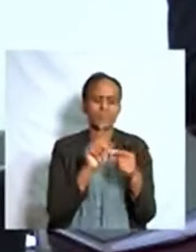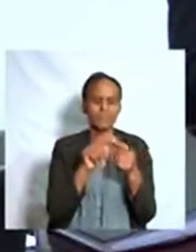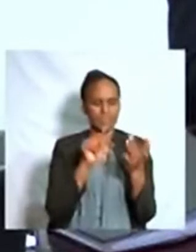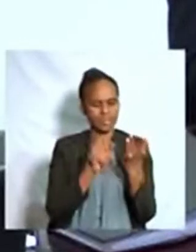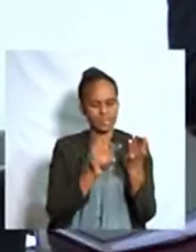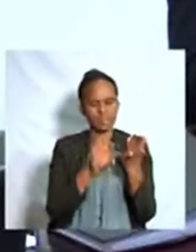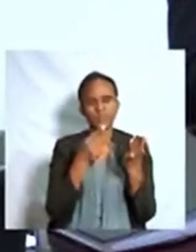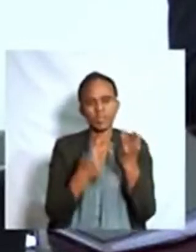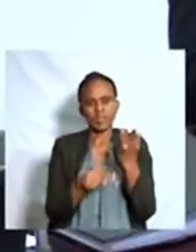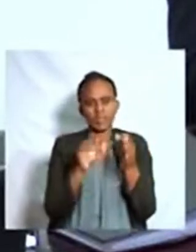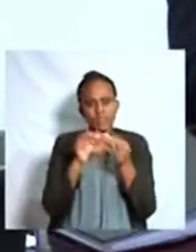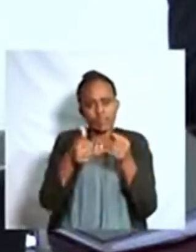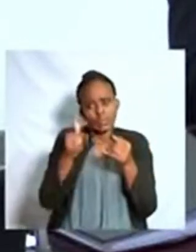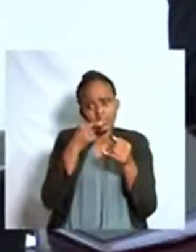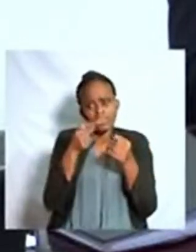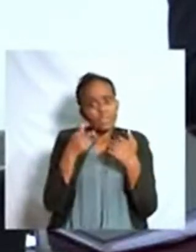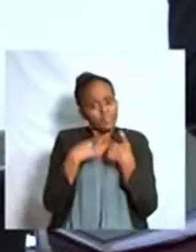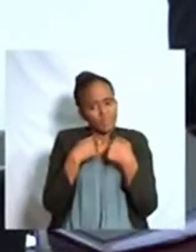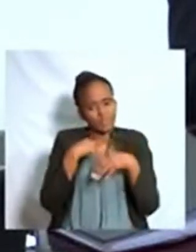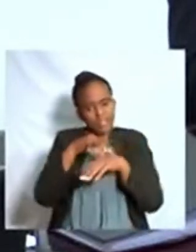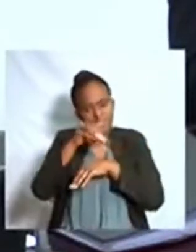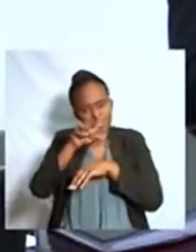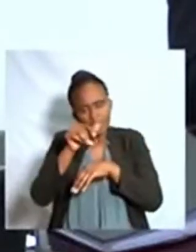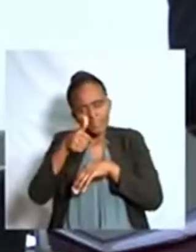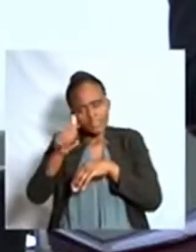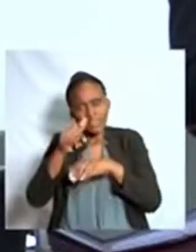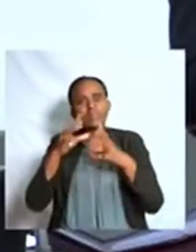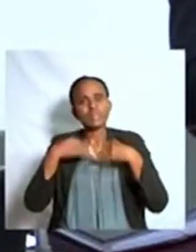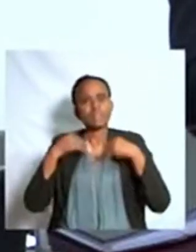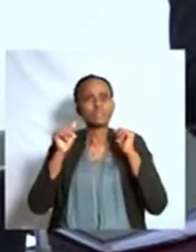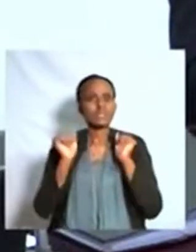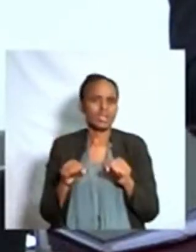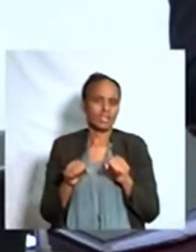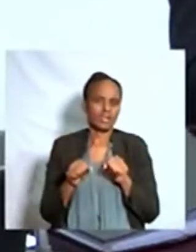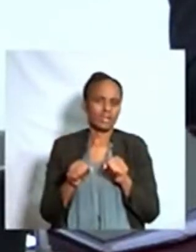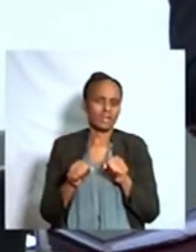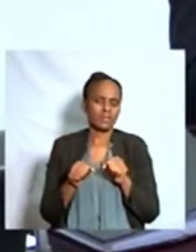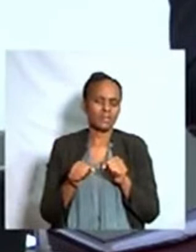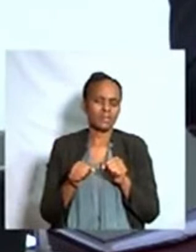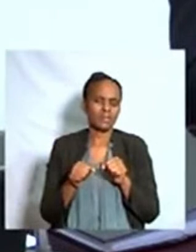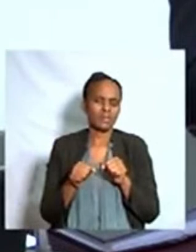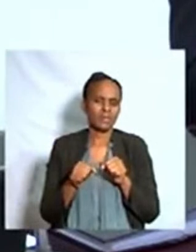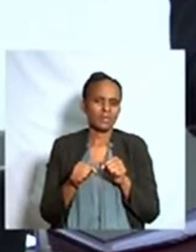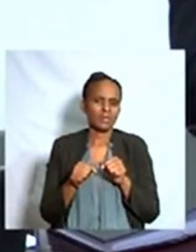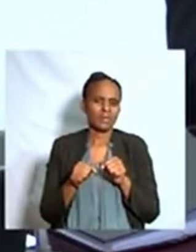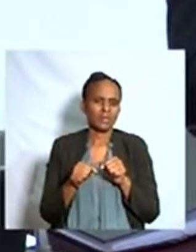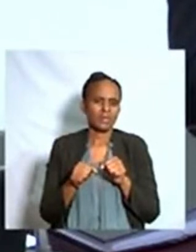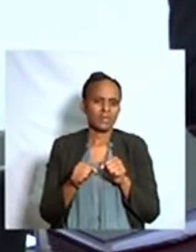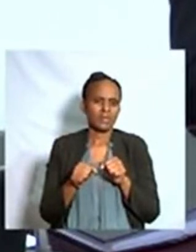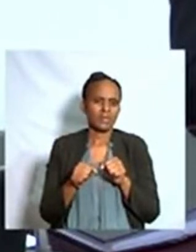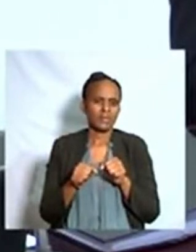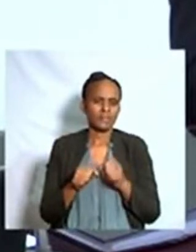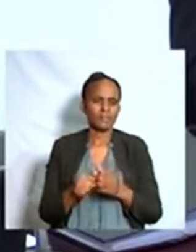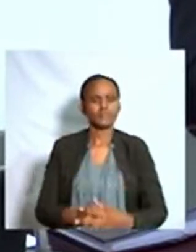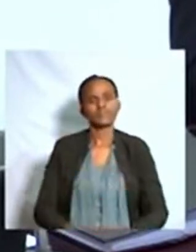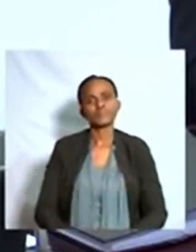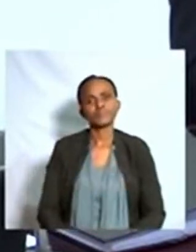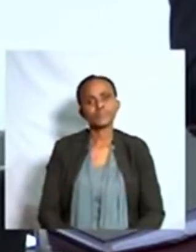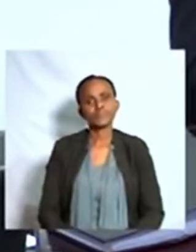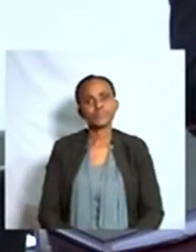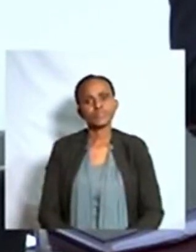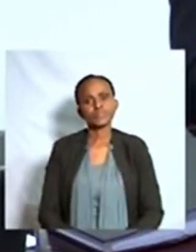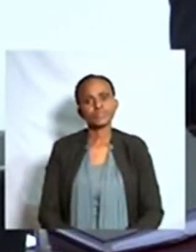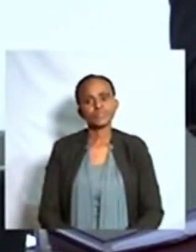what. If he says no, I advise them. Can you take it, external auditors? No, Chair. We would